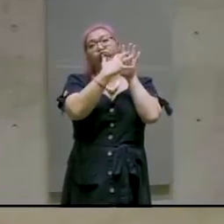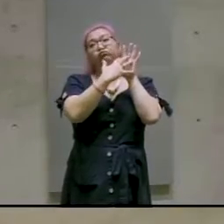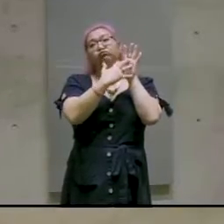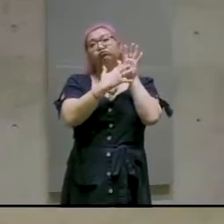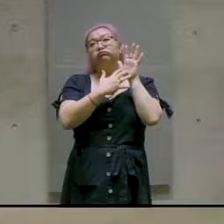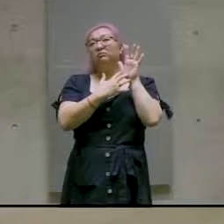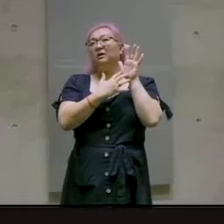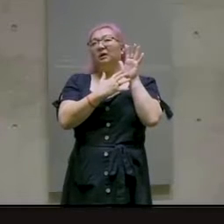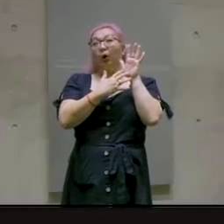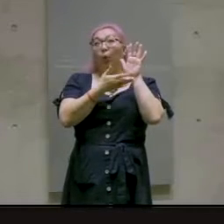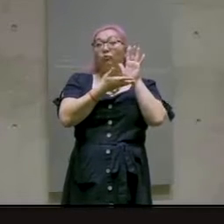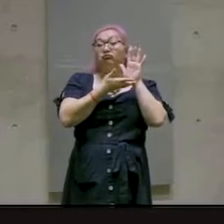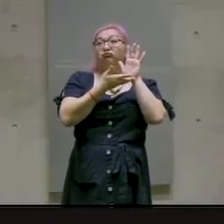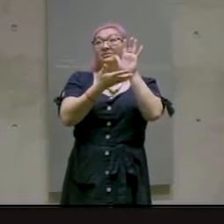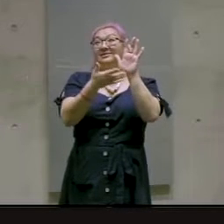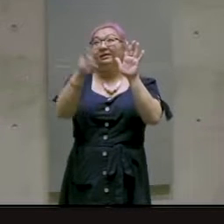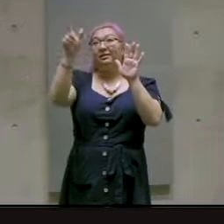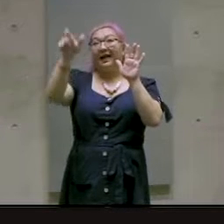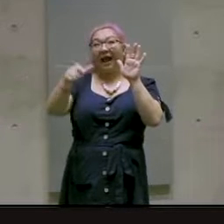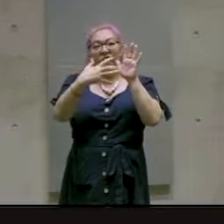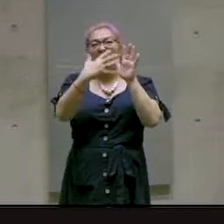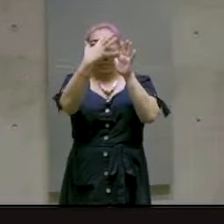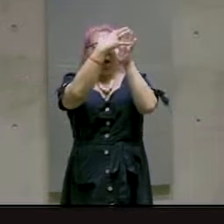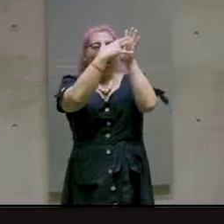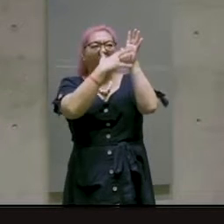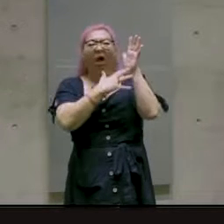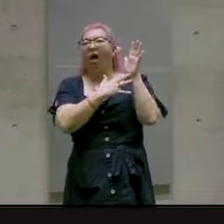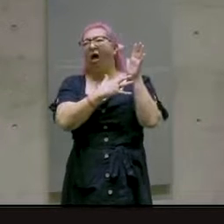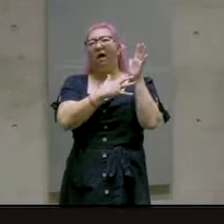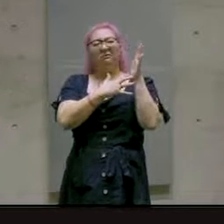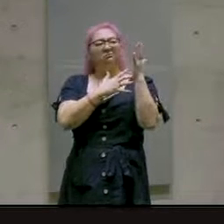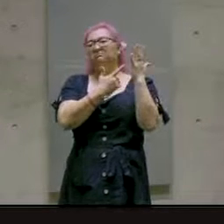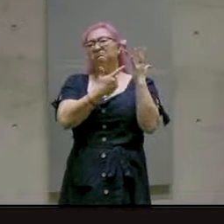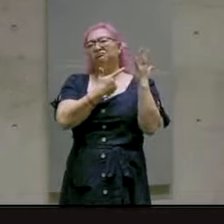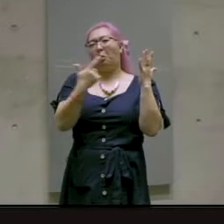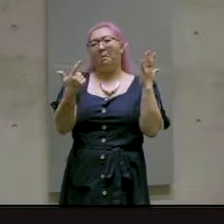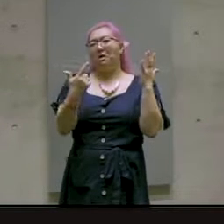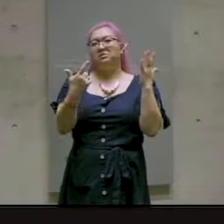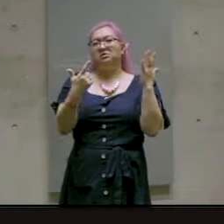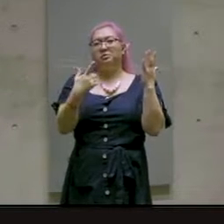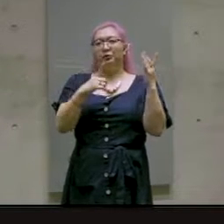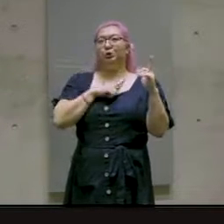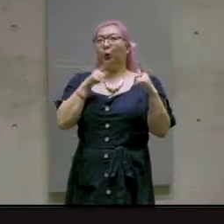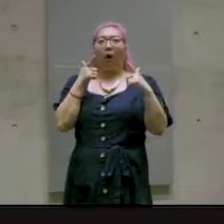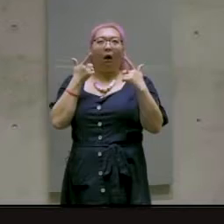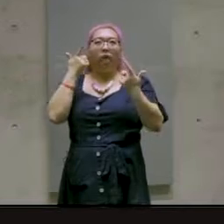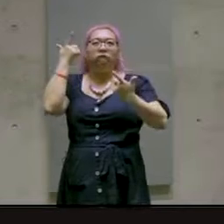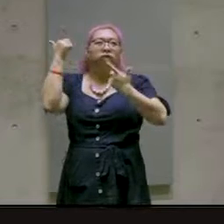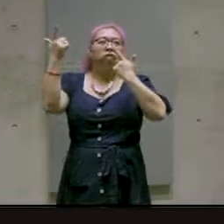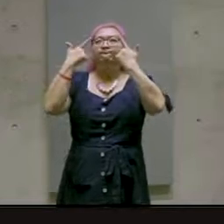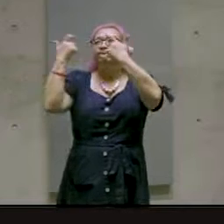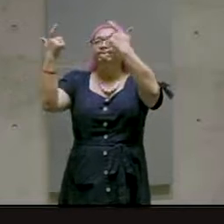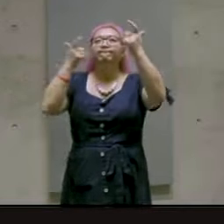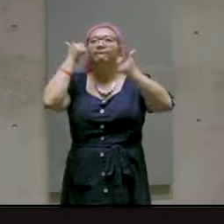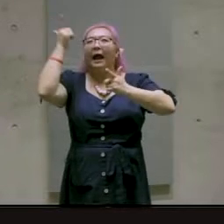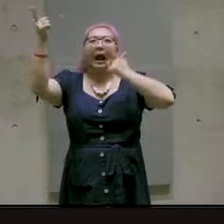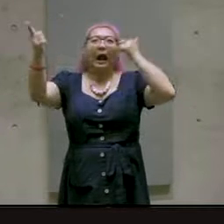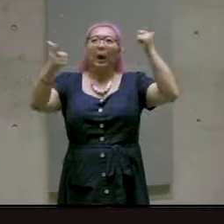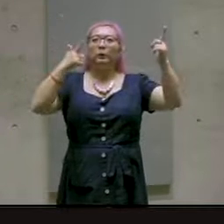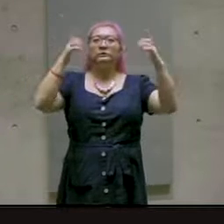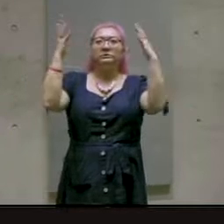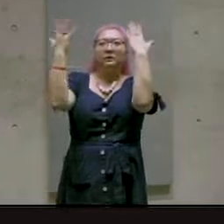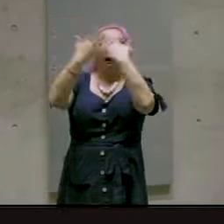large amounts of text while they're out at sea or in this darkness of space, except for kind of important narrative moments. And so having kind of a